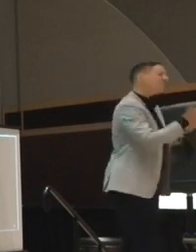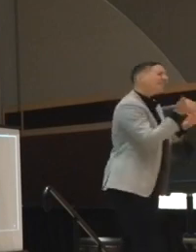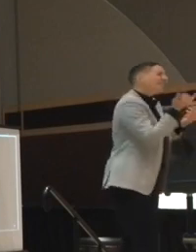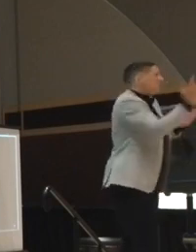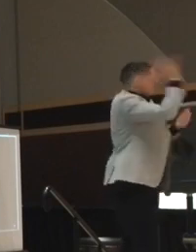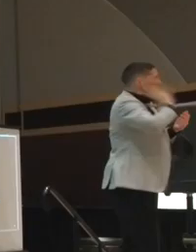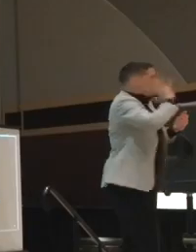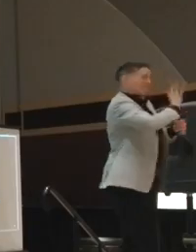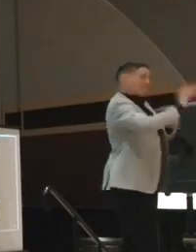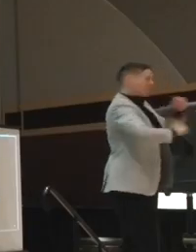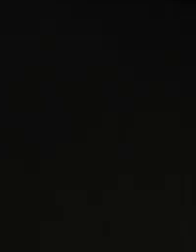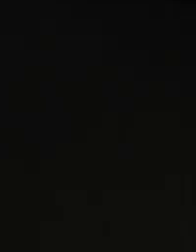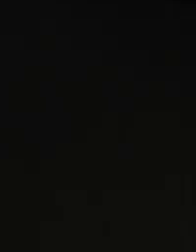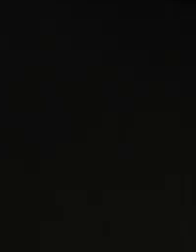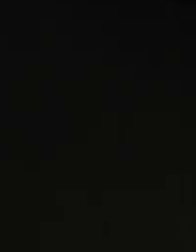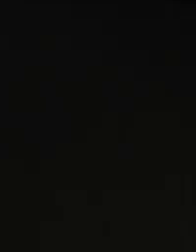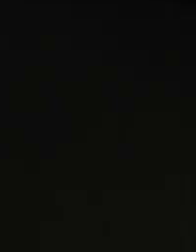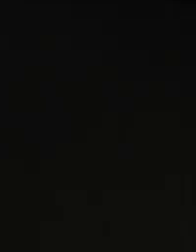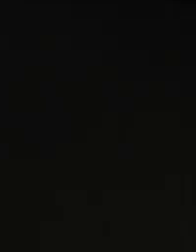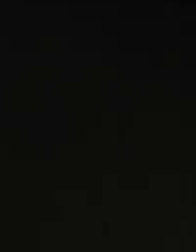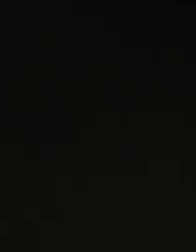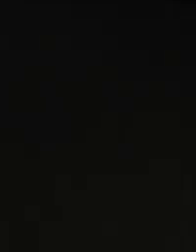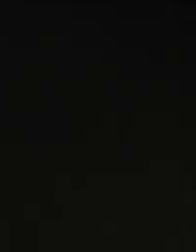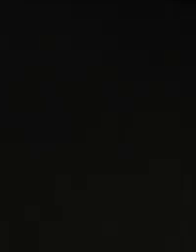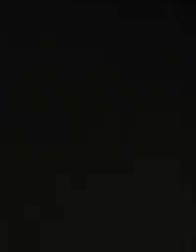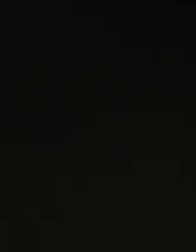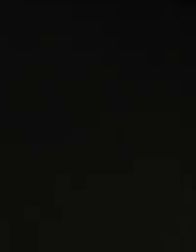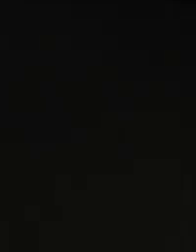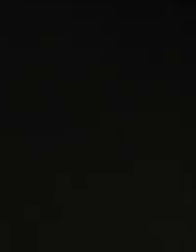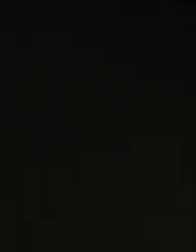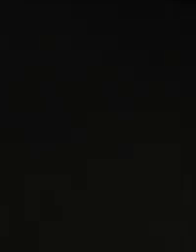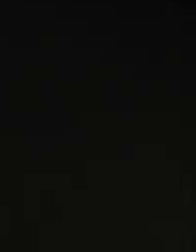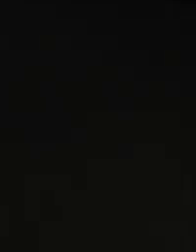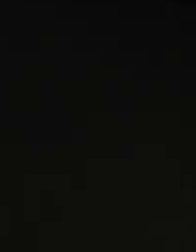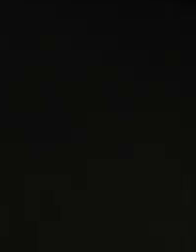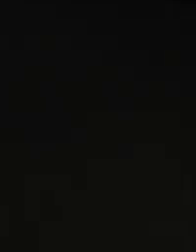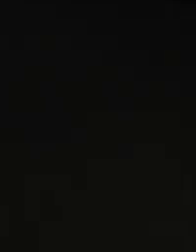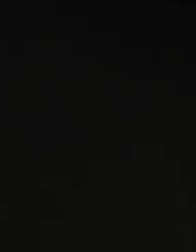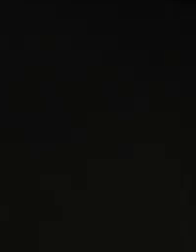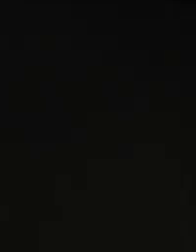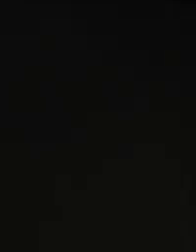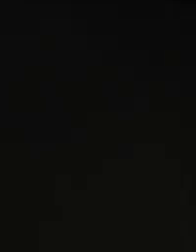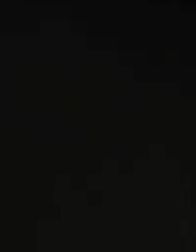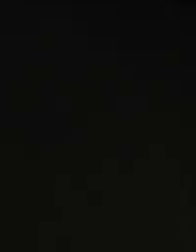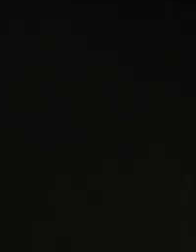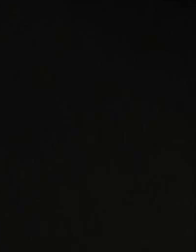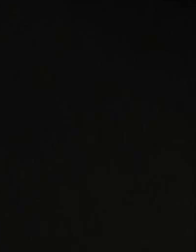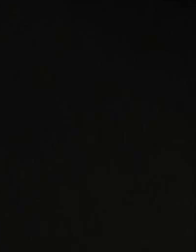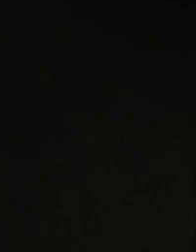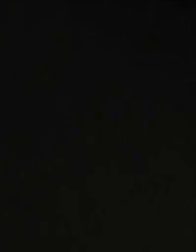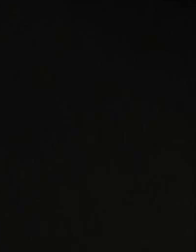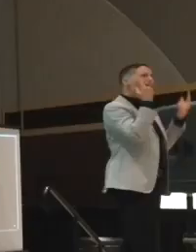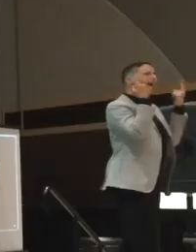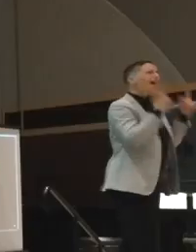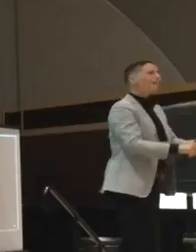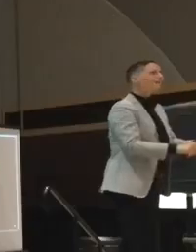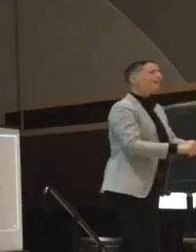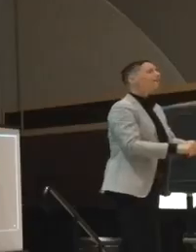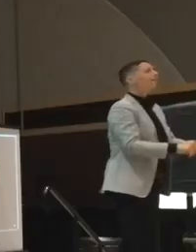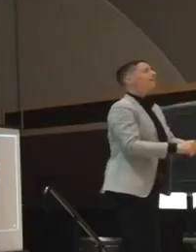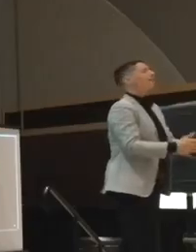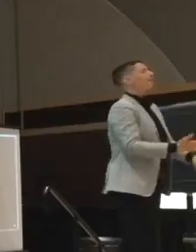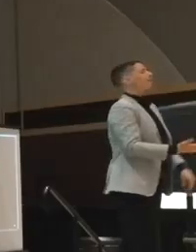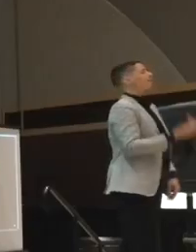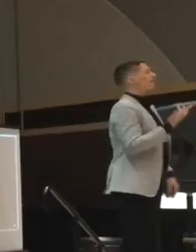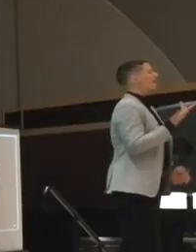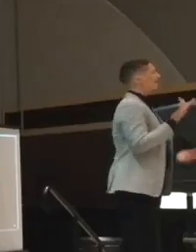equipment that was cheap, inexpensive to buy. I couldn't believe it when I found out why it happened.